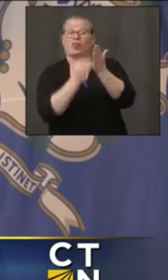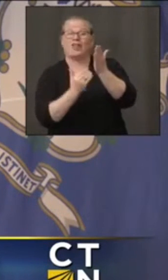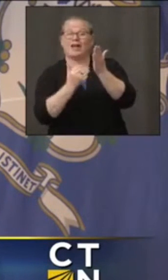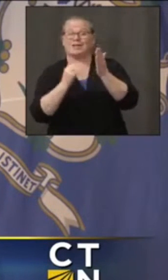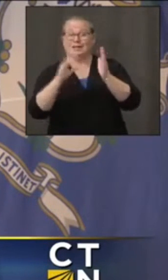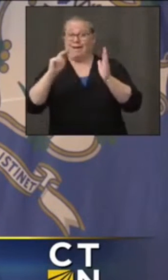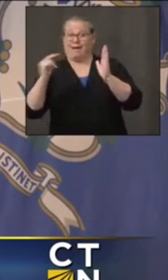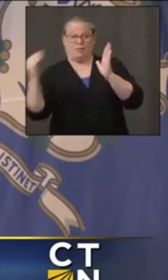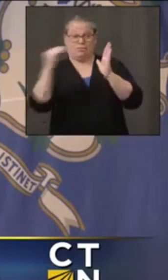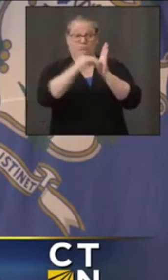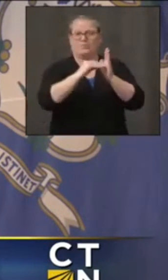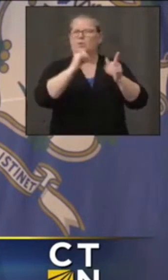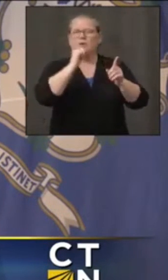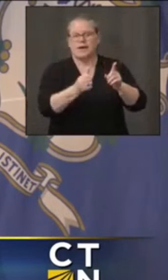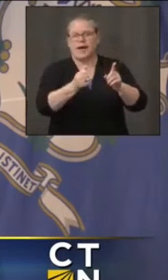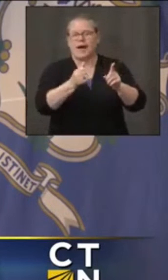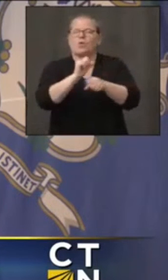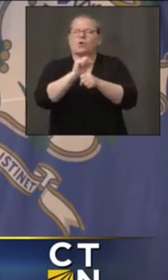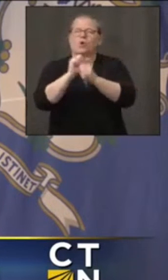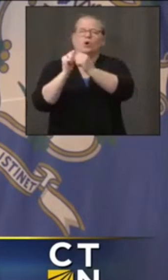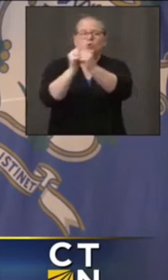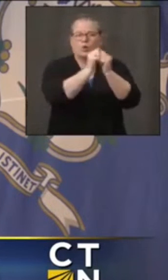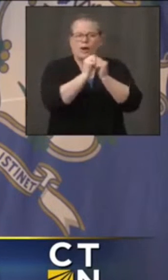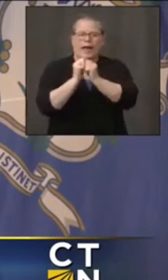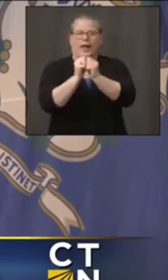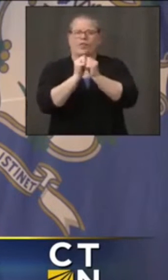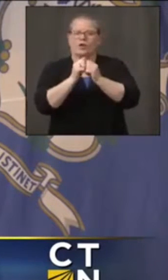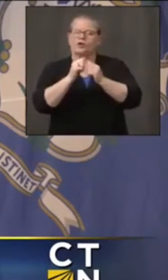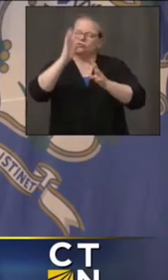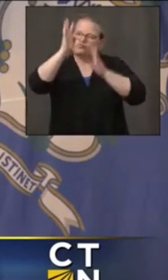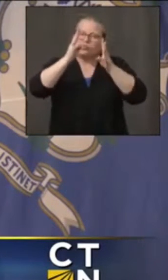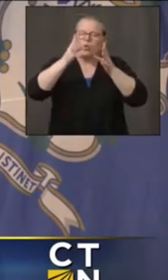up with a metric which we think is enforceable and realistic.